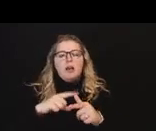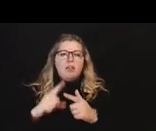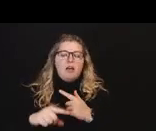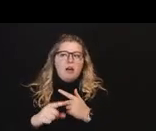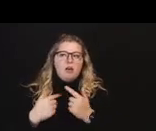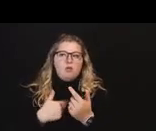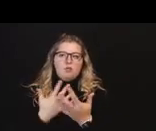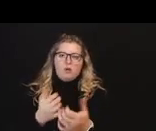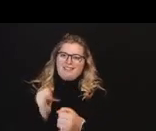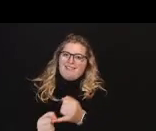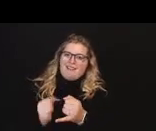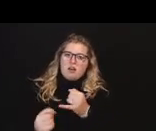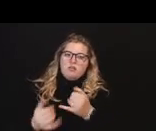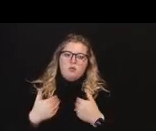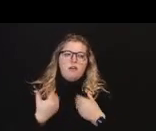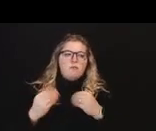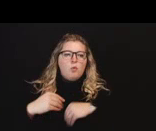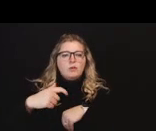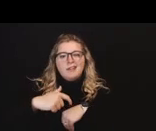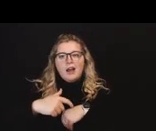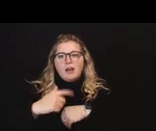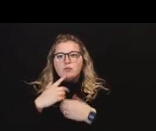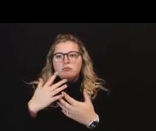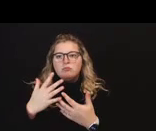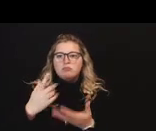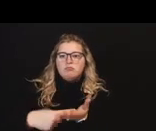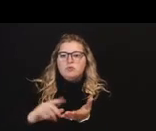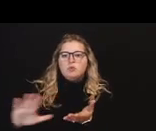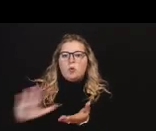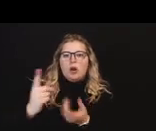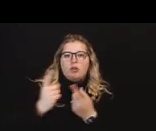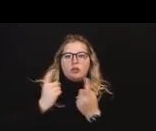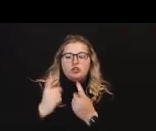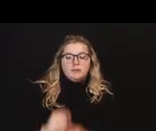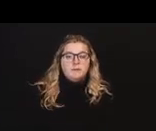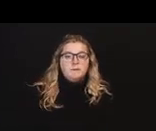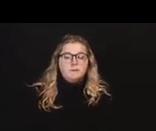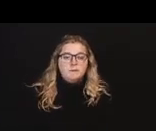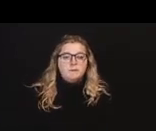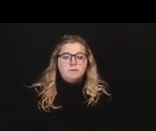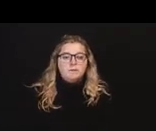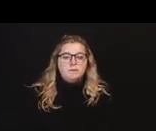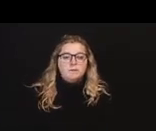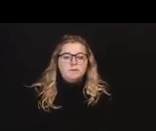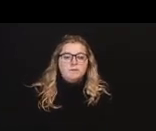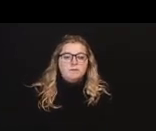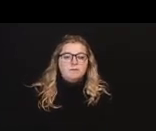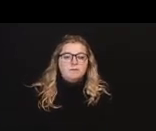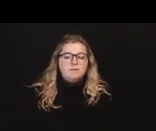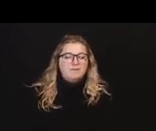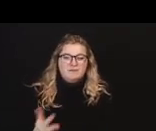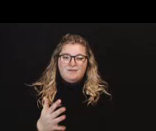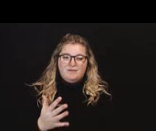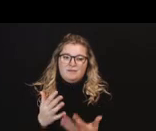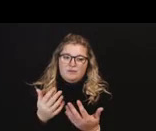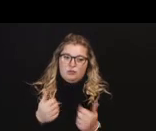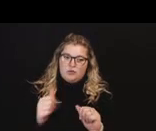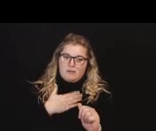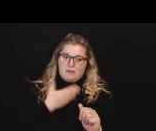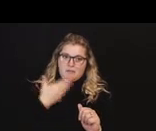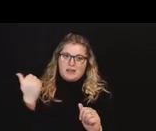a block of time at the end to talk about maybe some other questions that you might have. I will do my best to explain these things, hopefully at a level